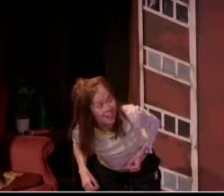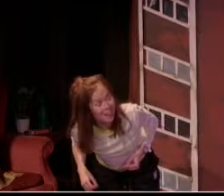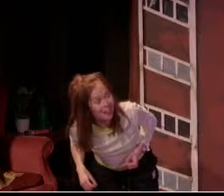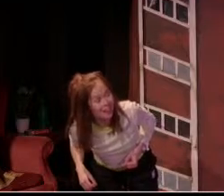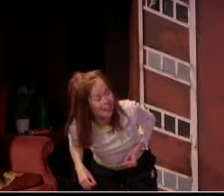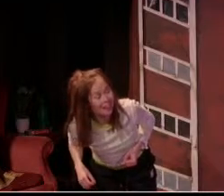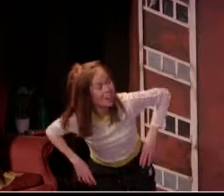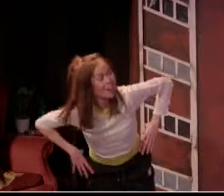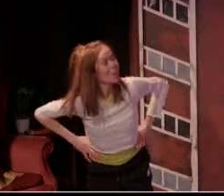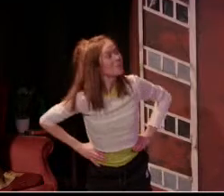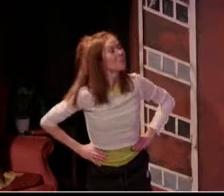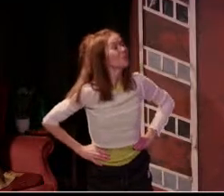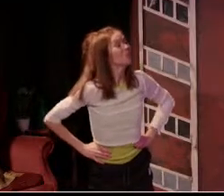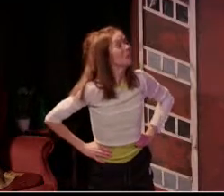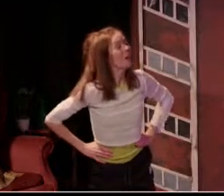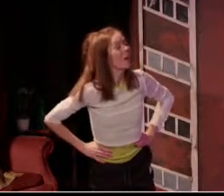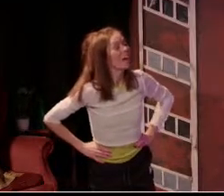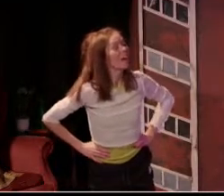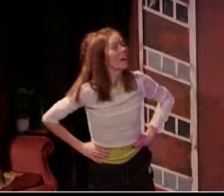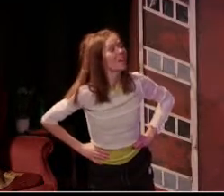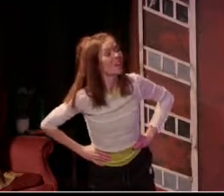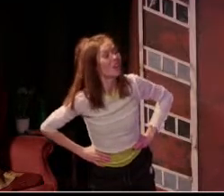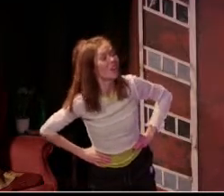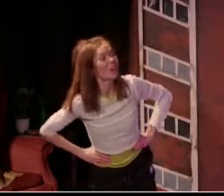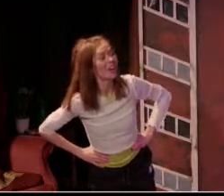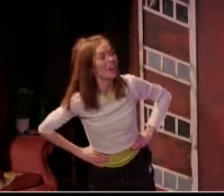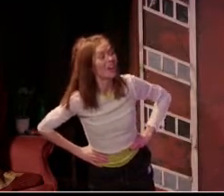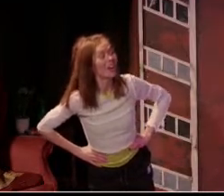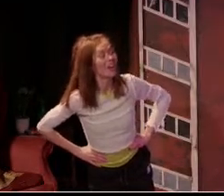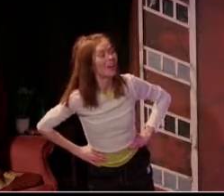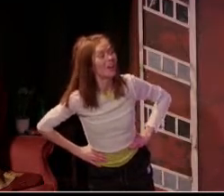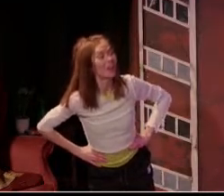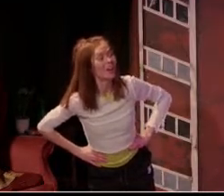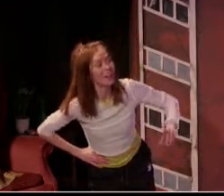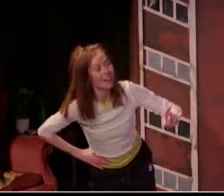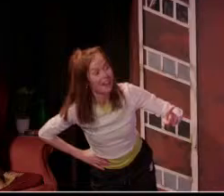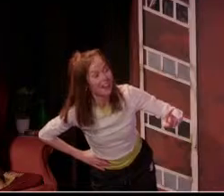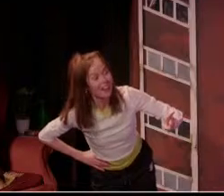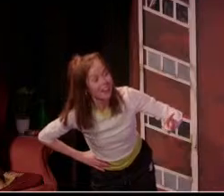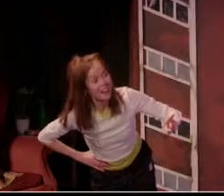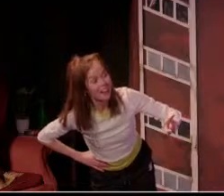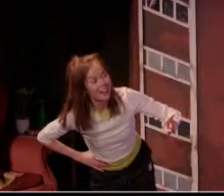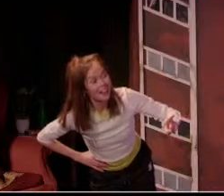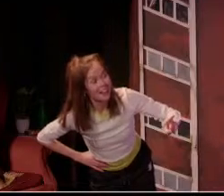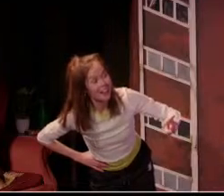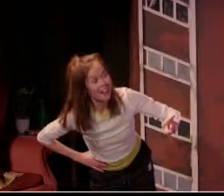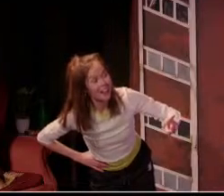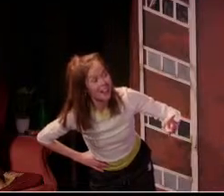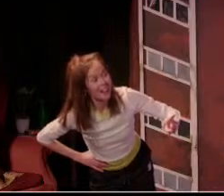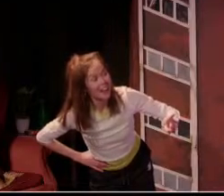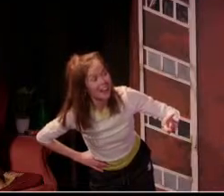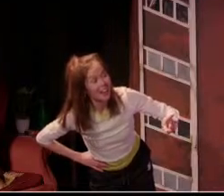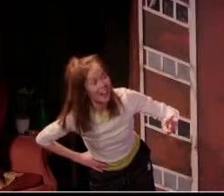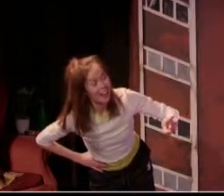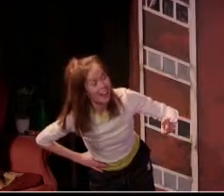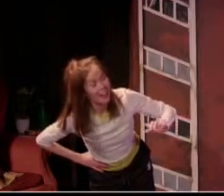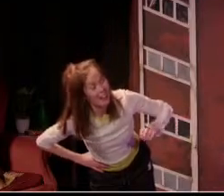gloves. He promised to give them to me before the festival, but late is better than never.